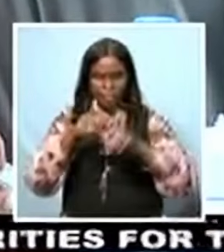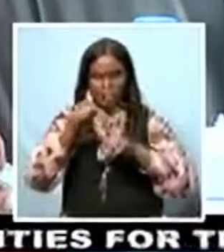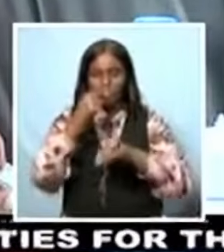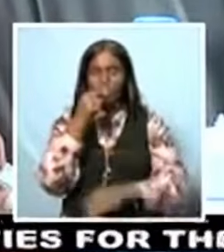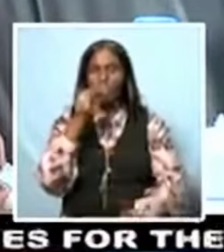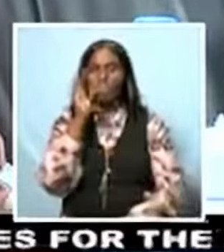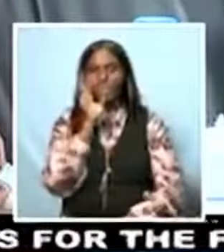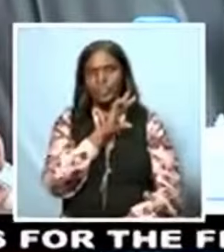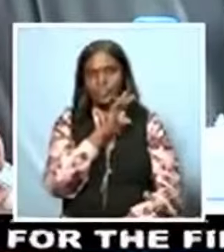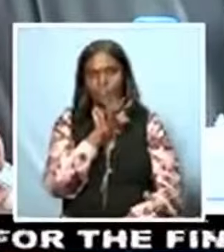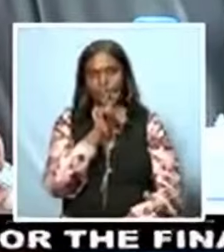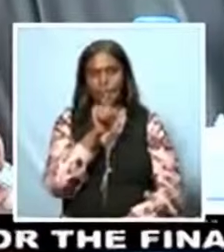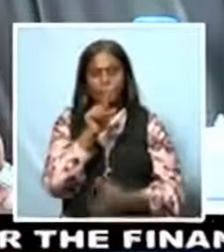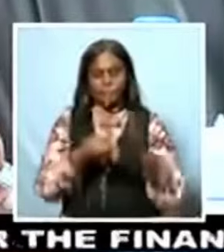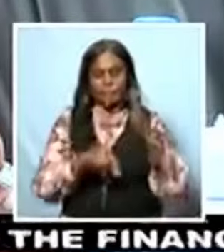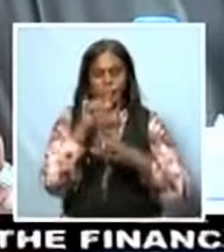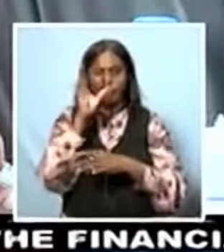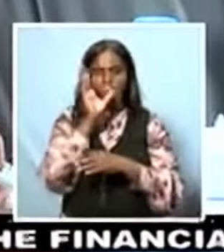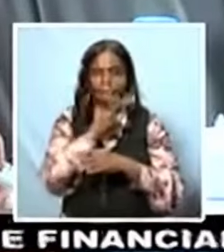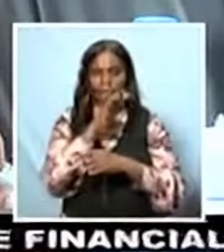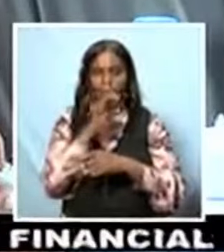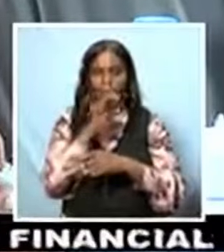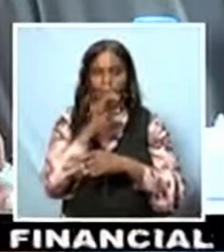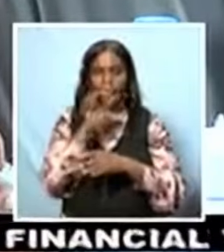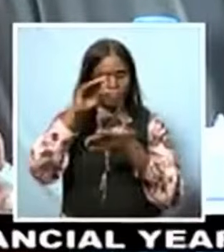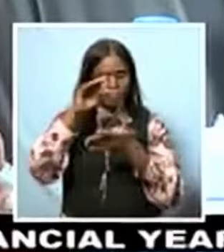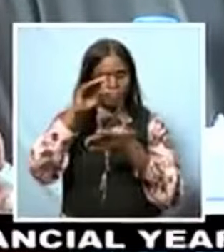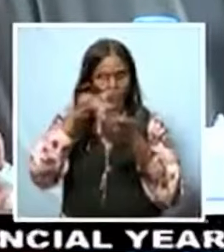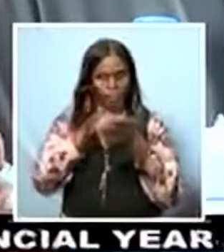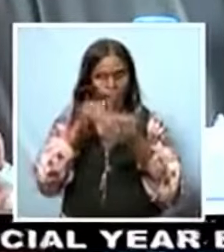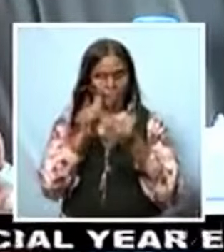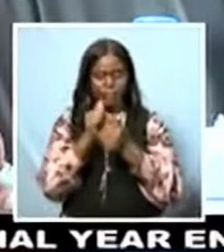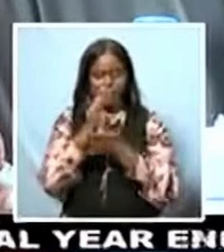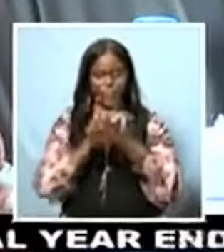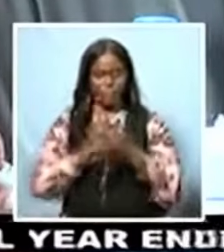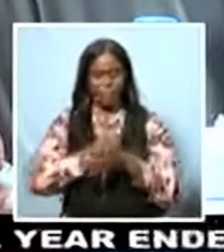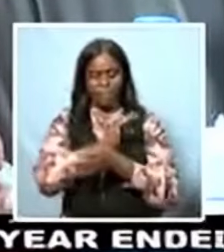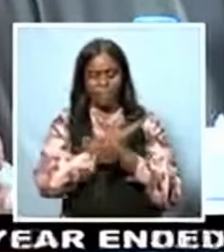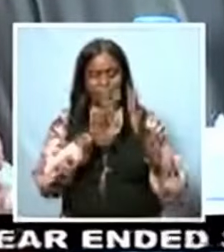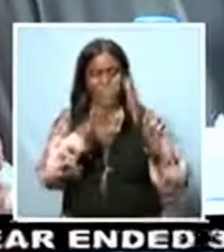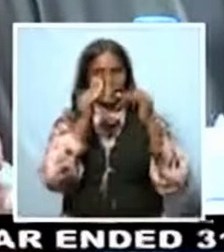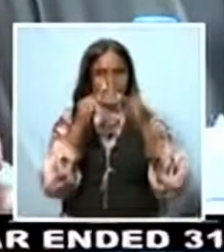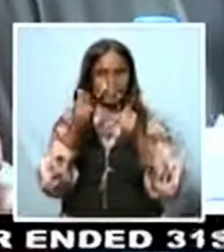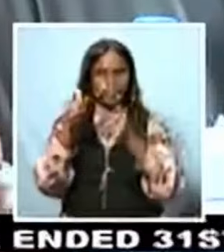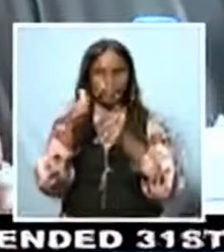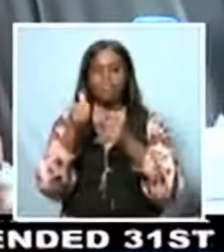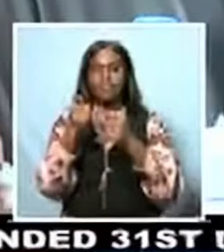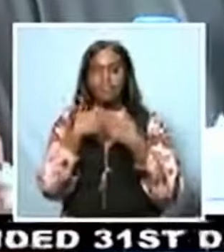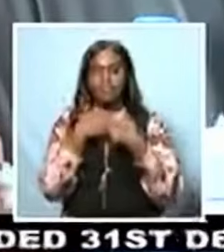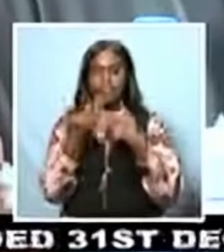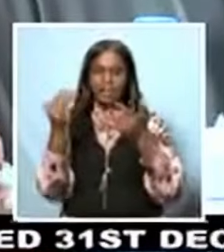saying they found the civic center and some staff houses leaking. So is there